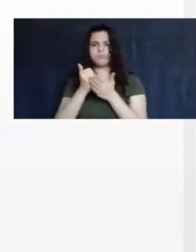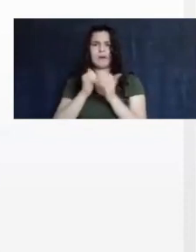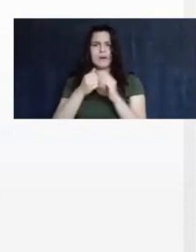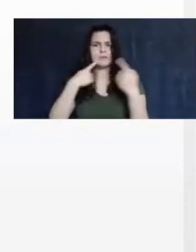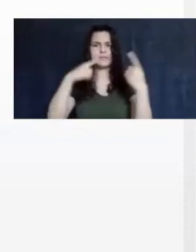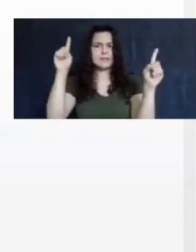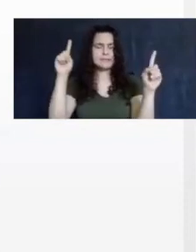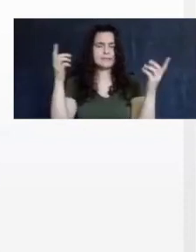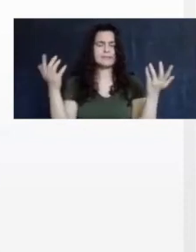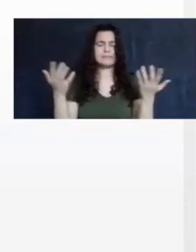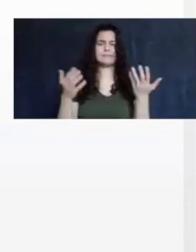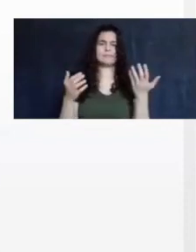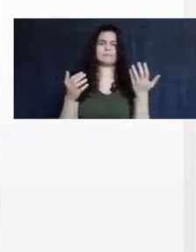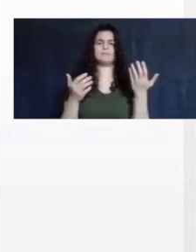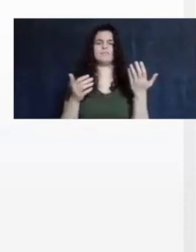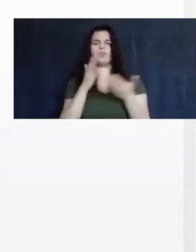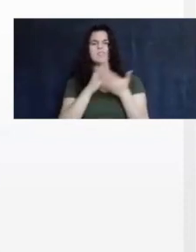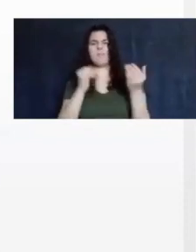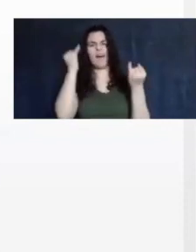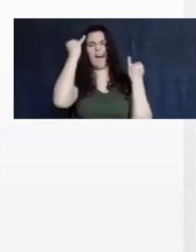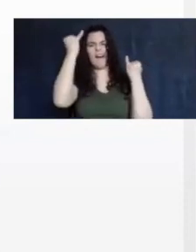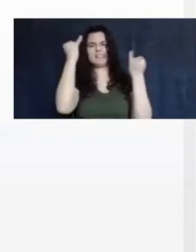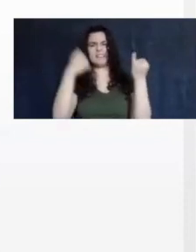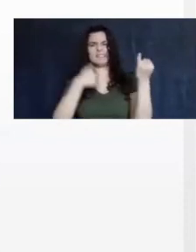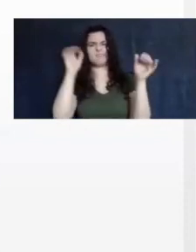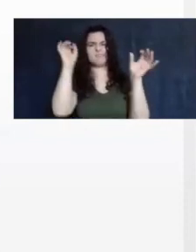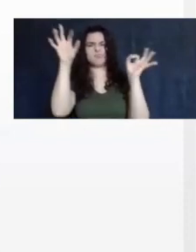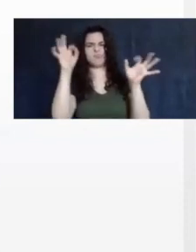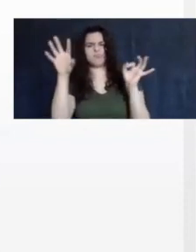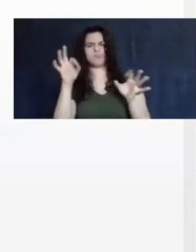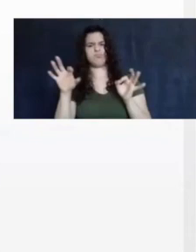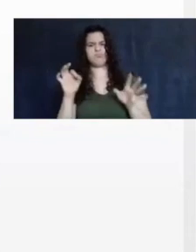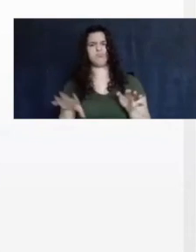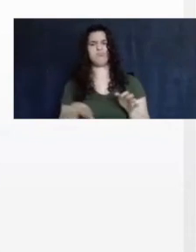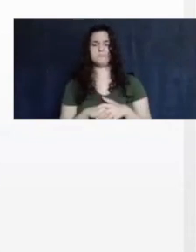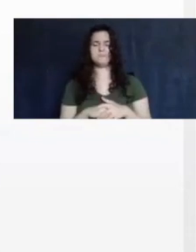and give you some ideas as a prospective student on